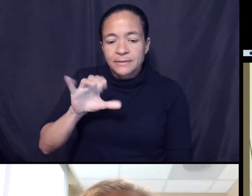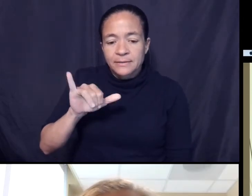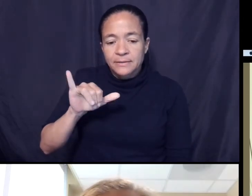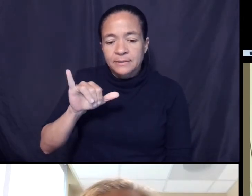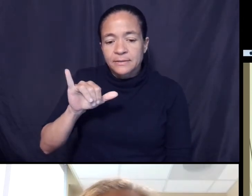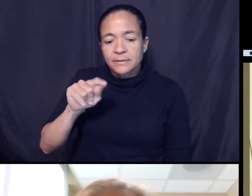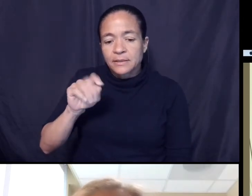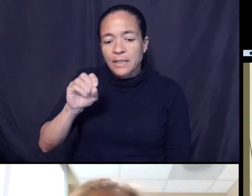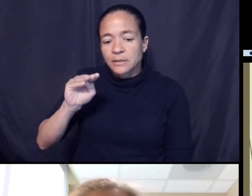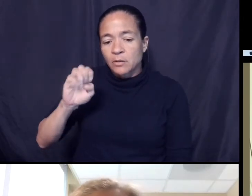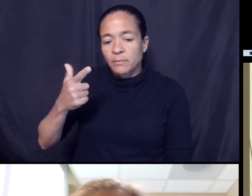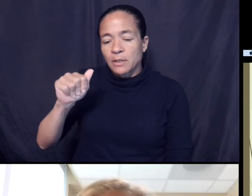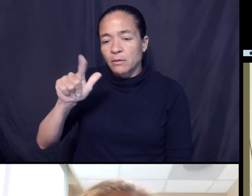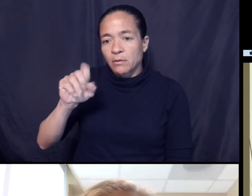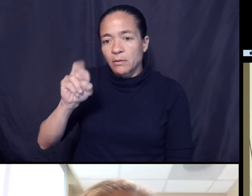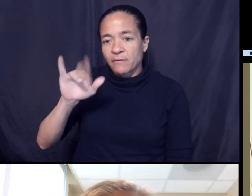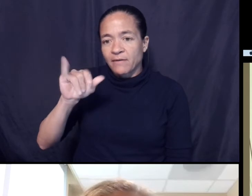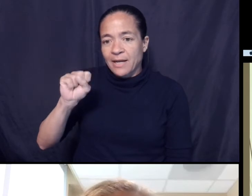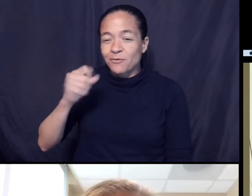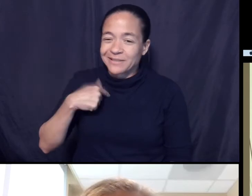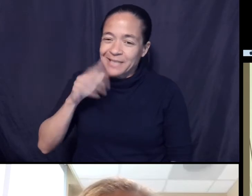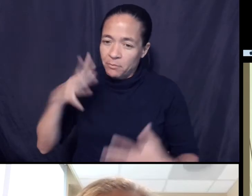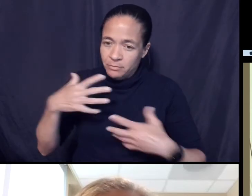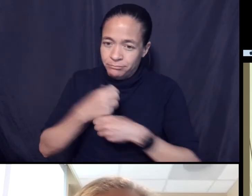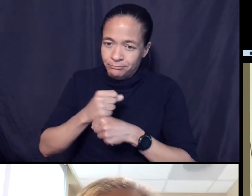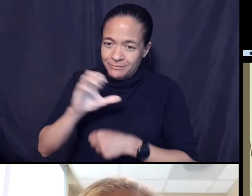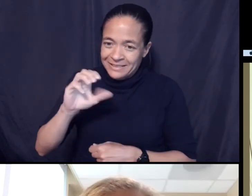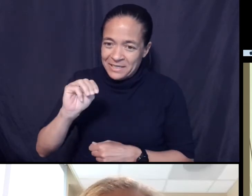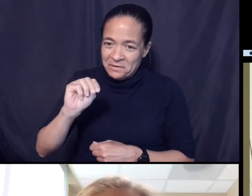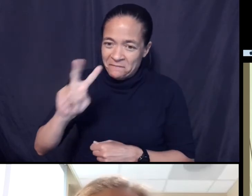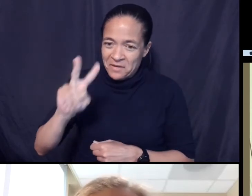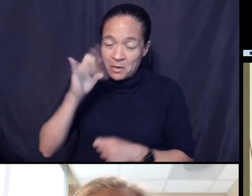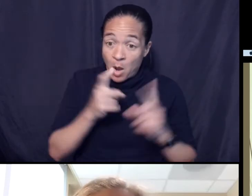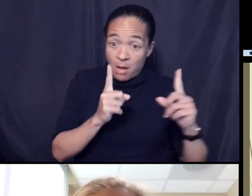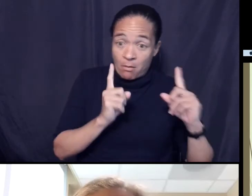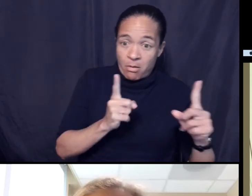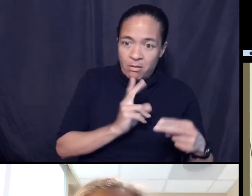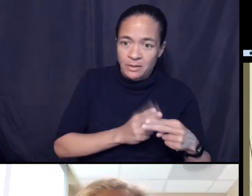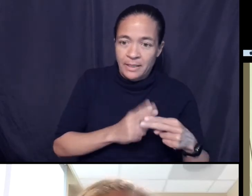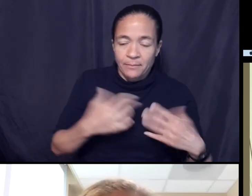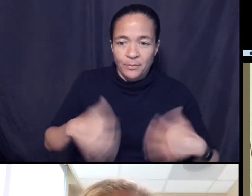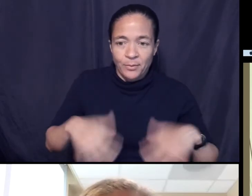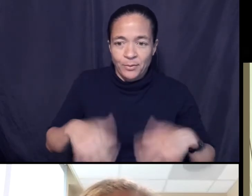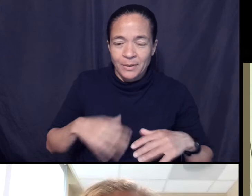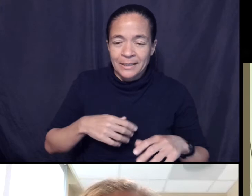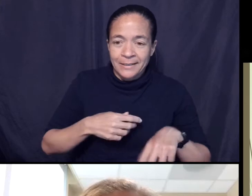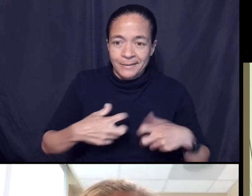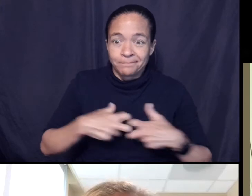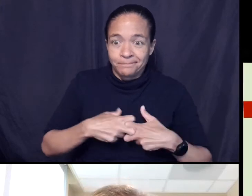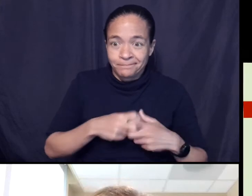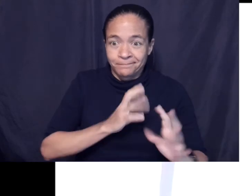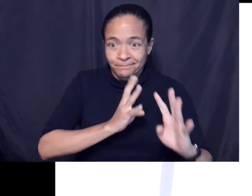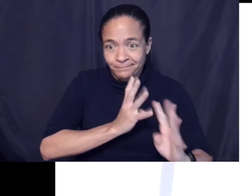And I will continue to refer to this as CMV throughout the rest of the talk, because as we all know, cytomegalovirus is quite a